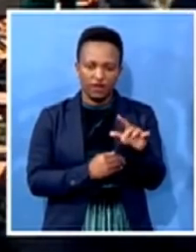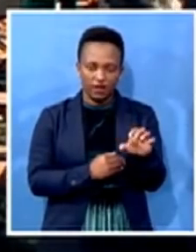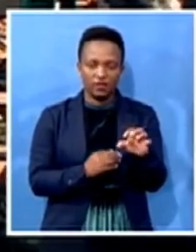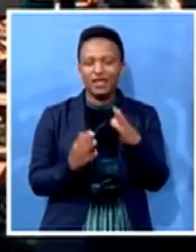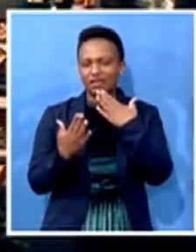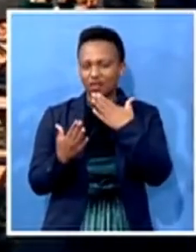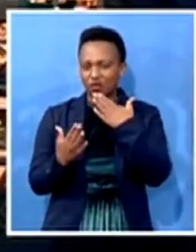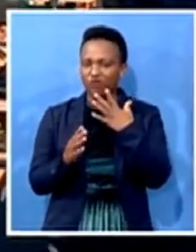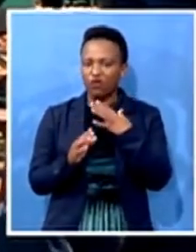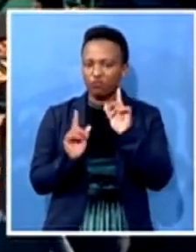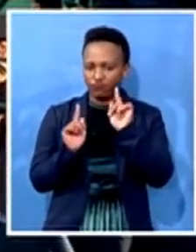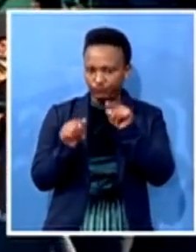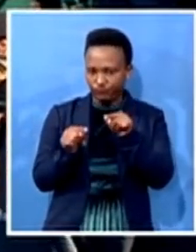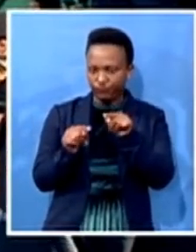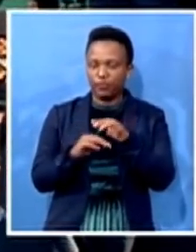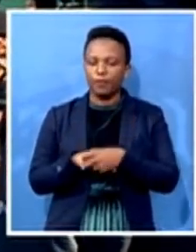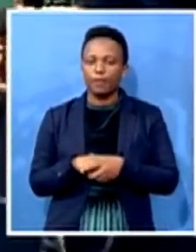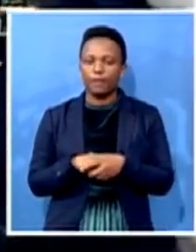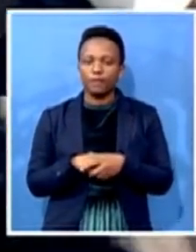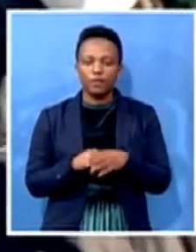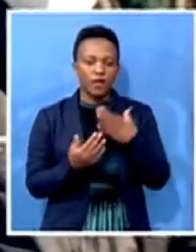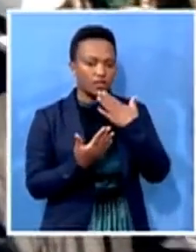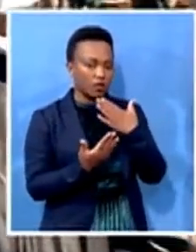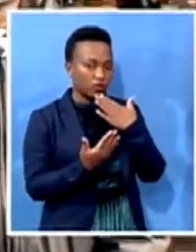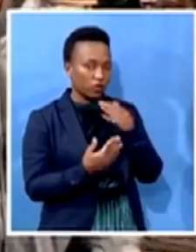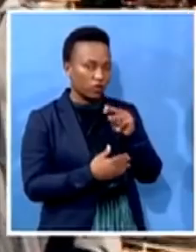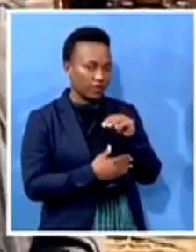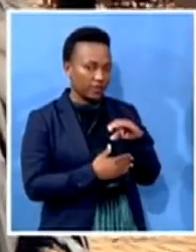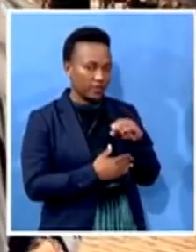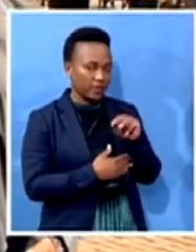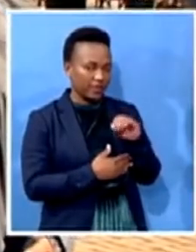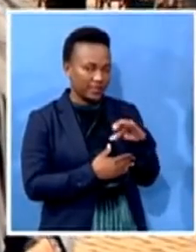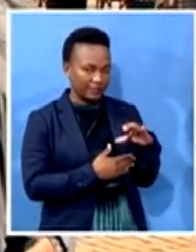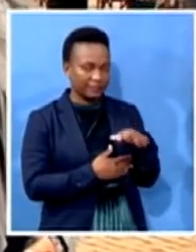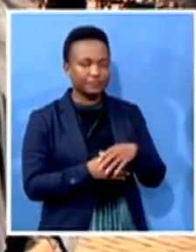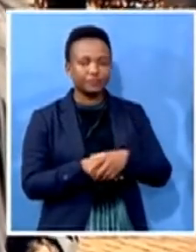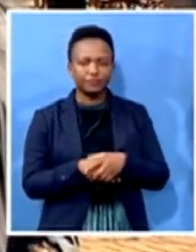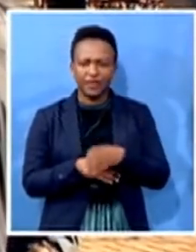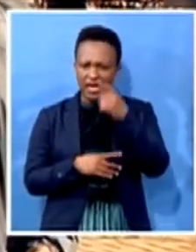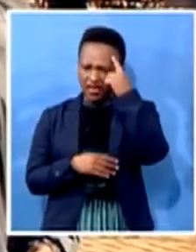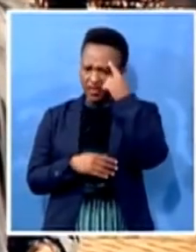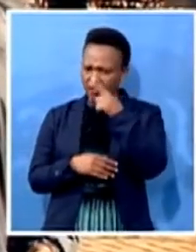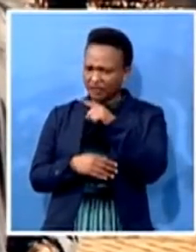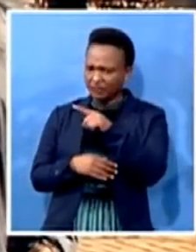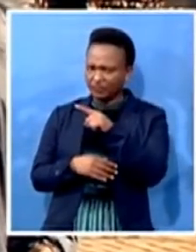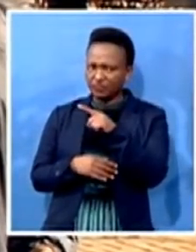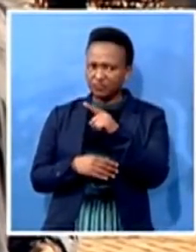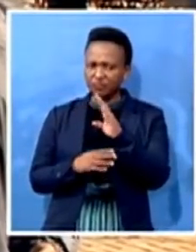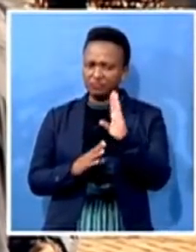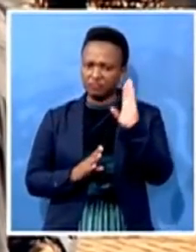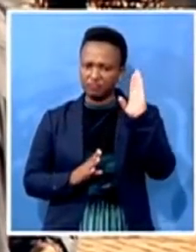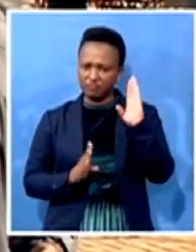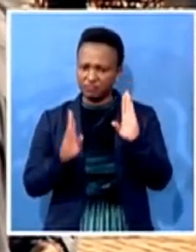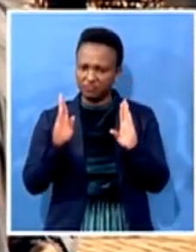Thank you, MEC. Like I said, I think maybe by show of hands, I'll point at you. You just mentioned the media house you are